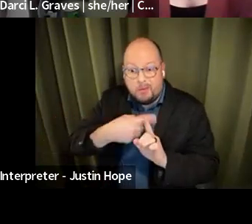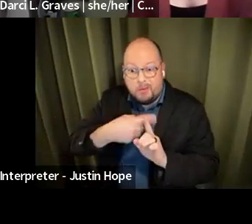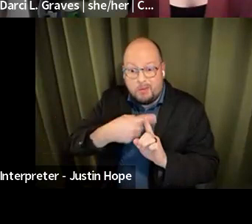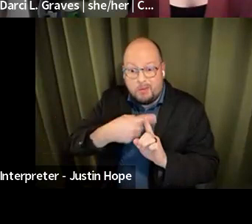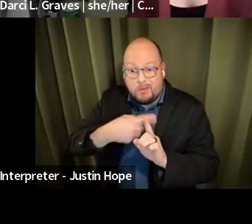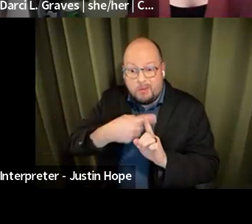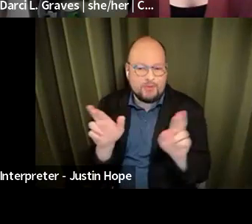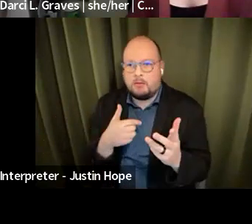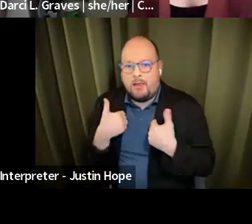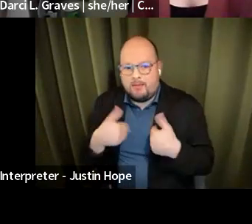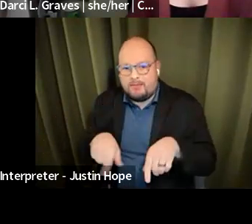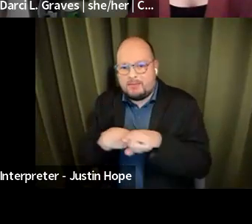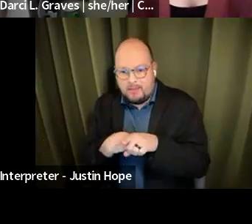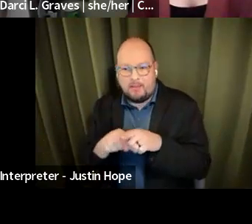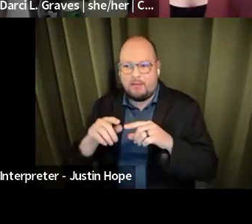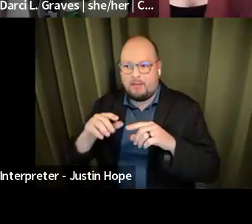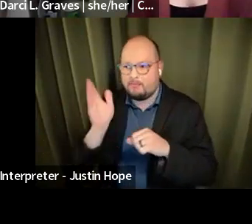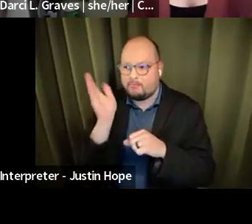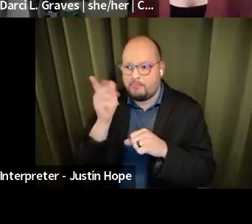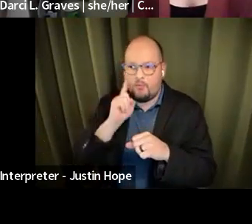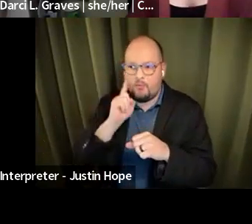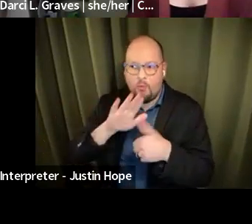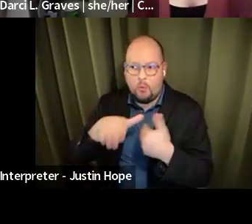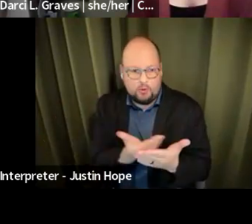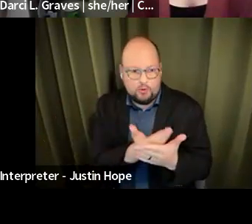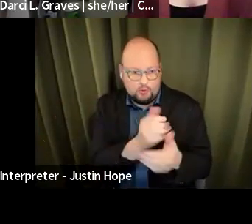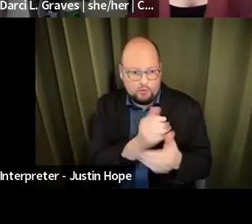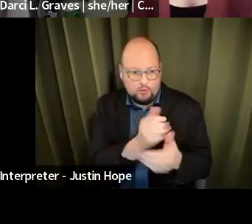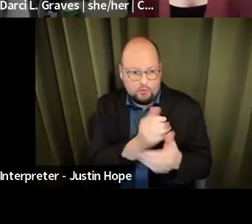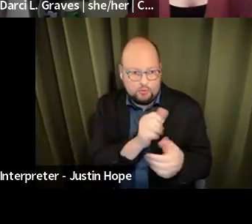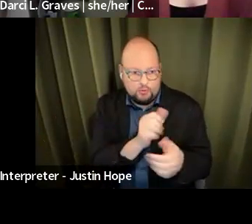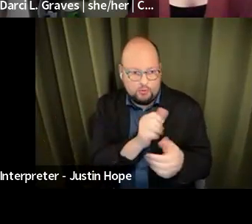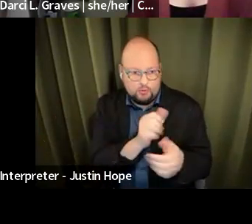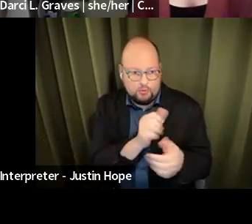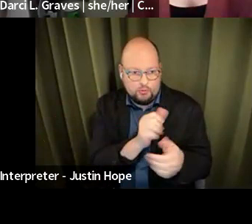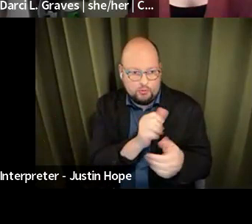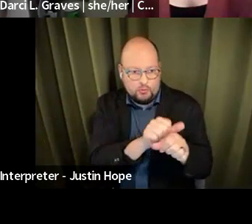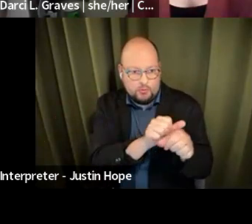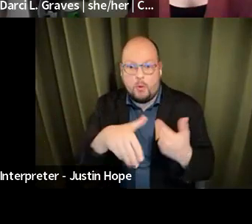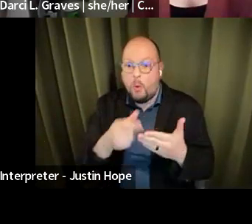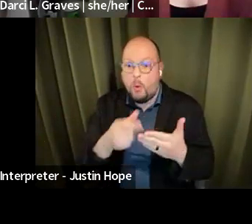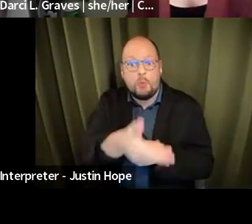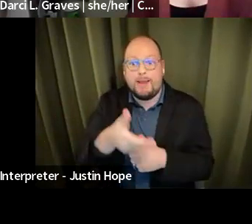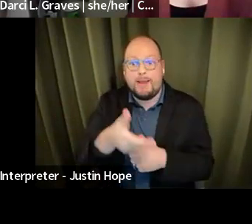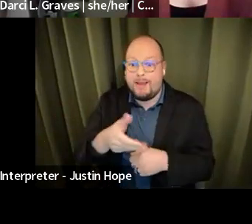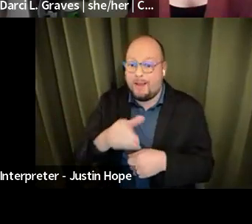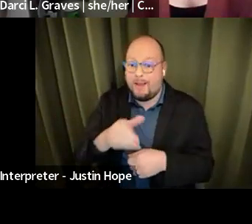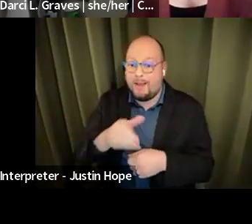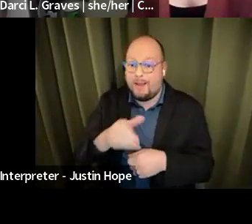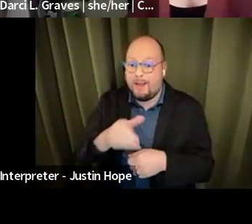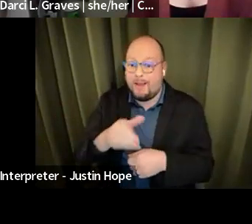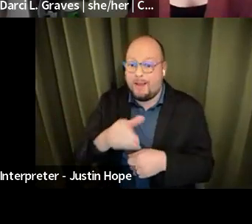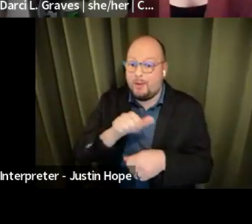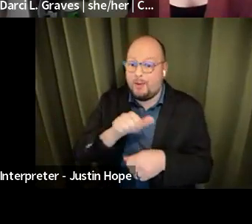to the new employees, to the rest of the staff that it gets hired at the health center. If I'm not available, I make sure that somebody else is available. And in